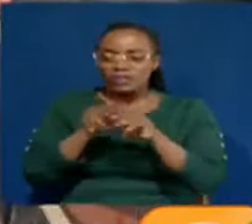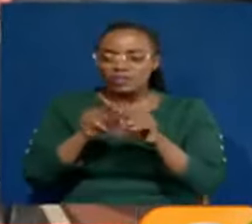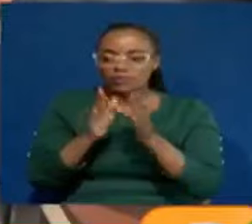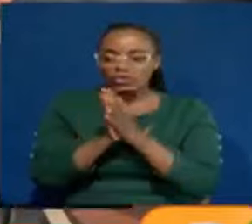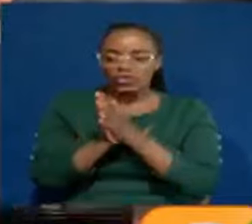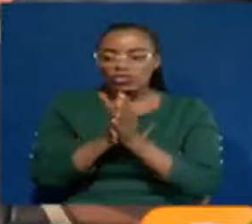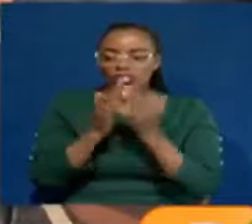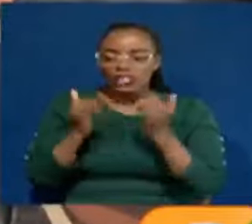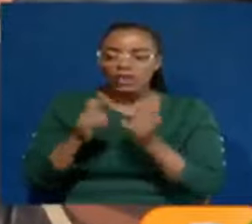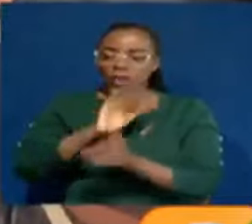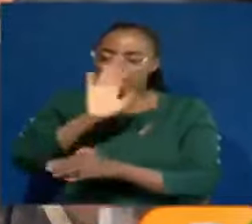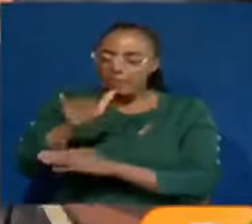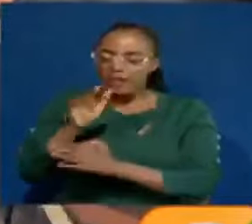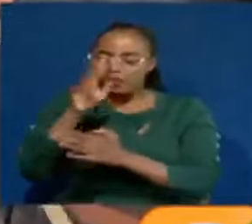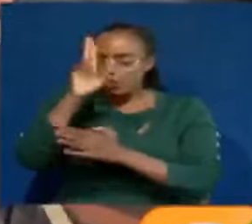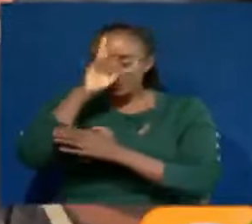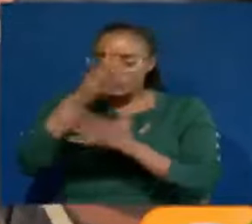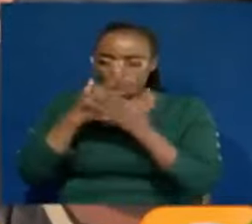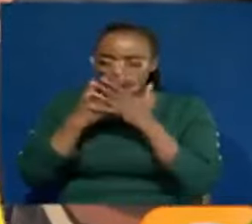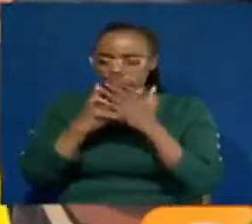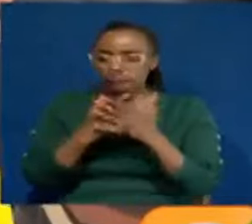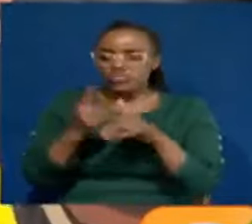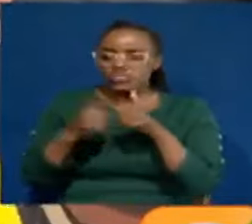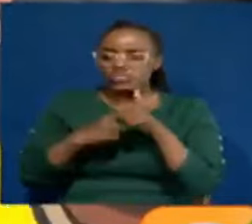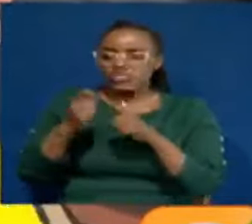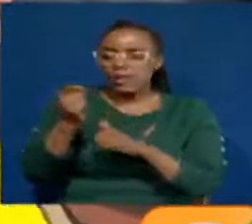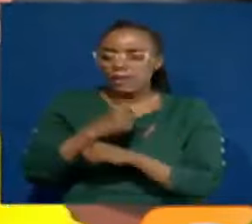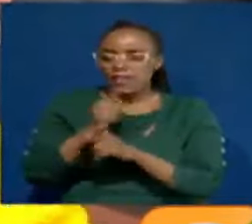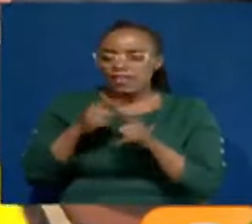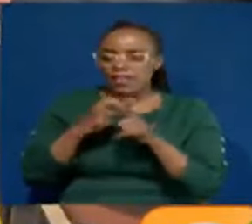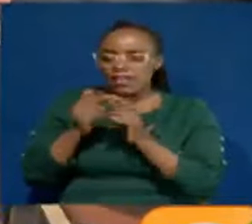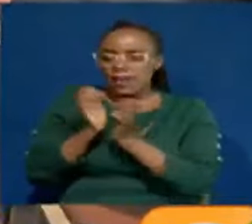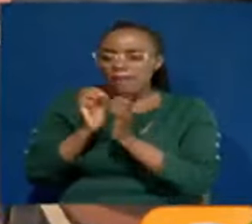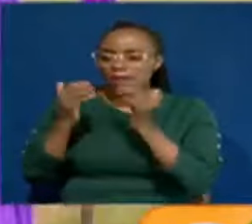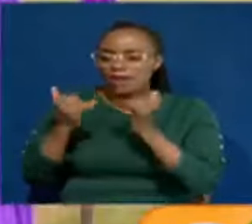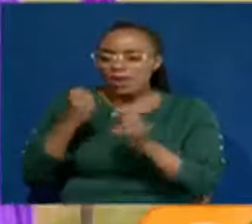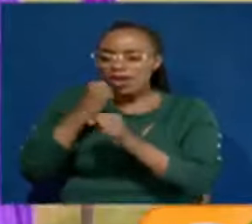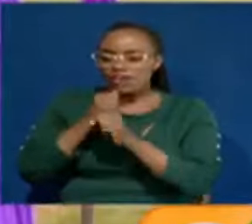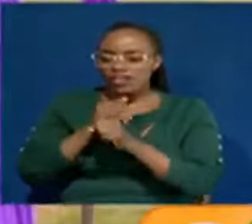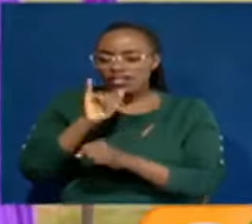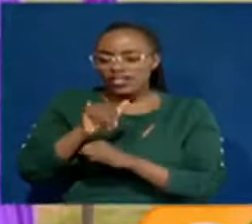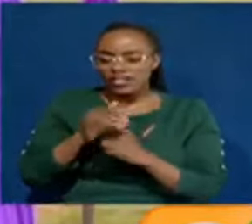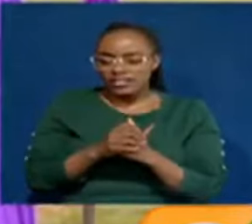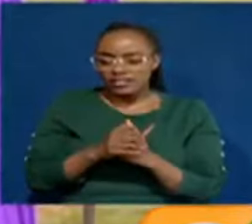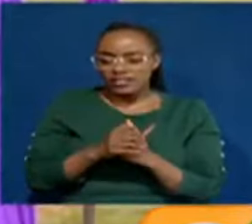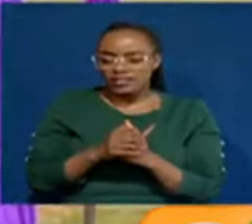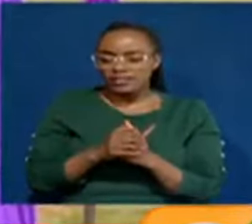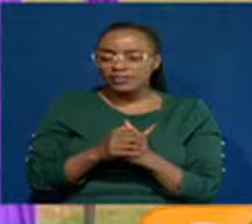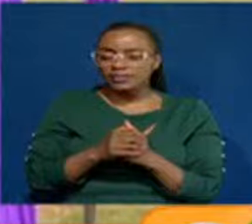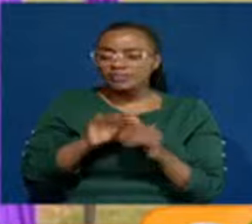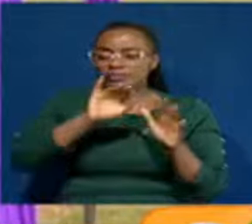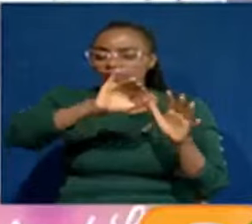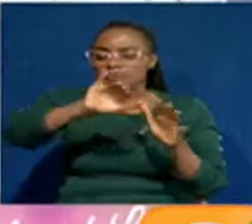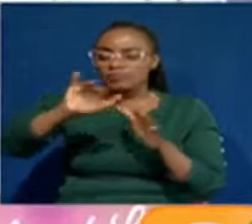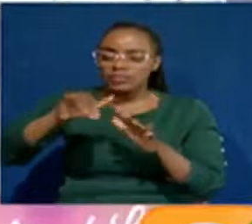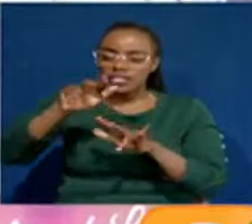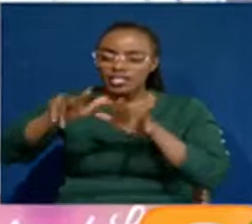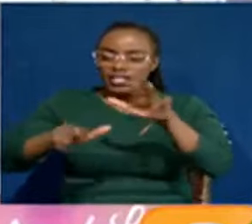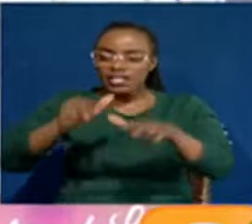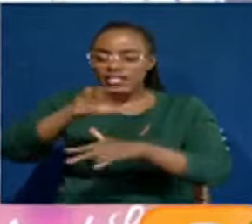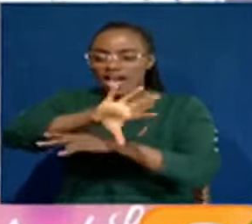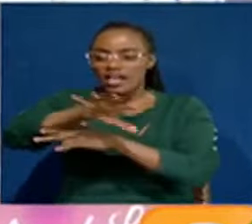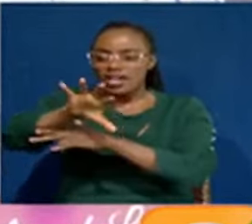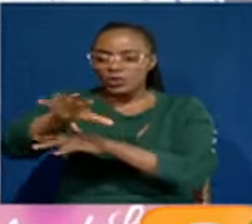hilo tukamrudisha tena polisi akafungwa miezi 6 akatoka sasa ndo amefanya hiyo. Mzee asubuhi anasikia. Meanwhile in Kirinyaga